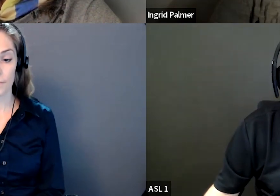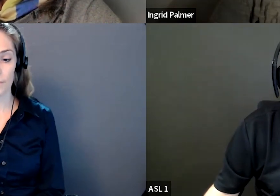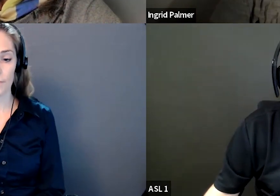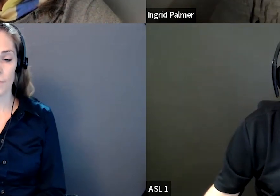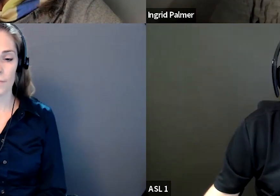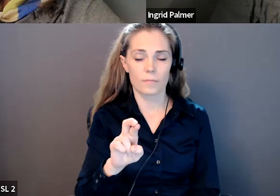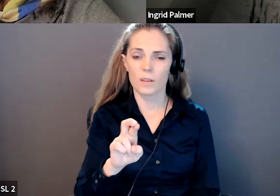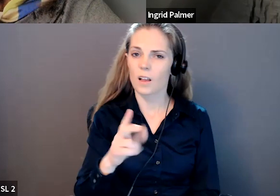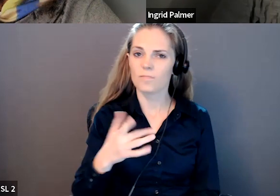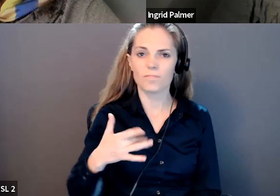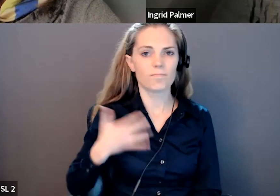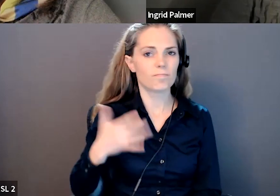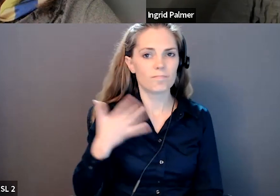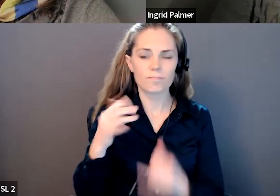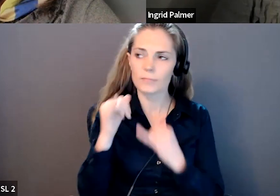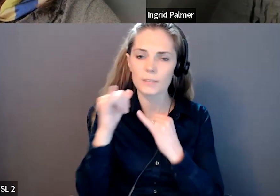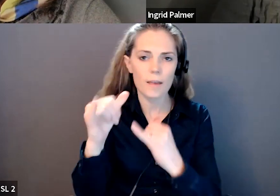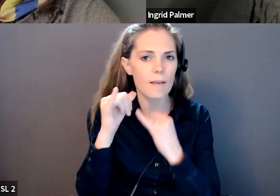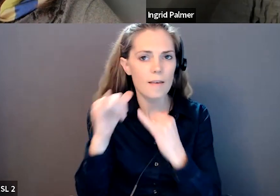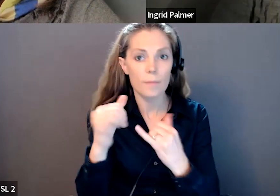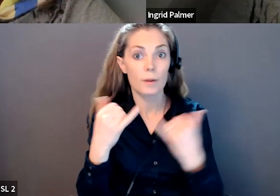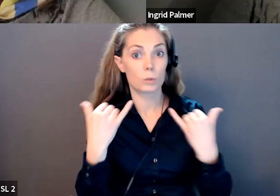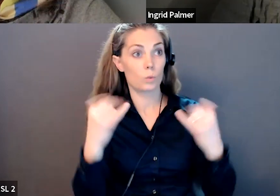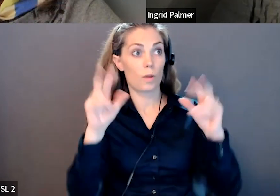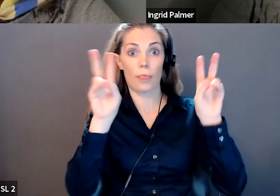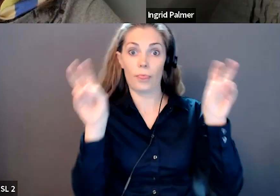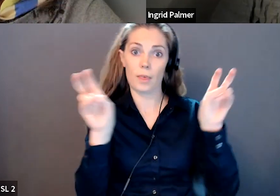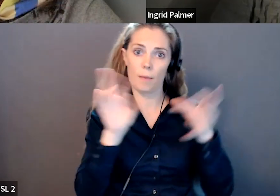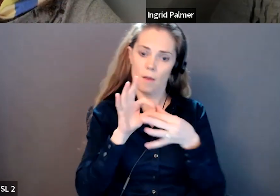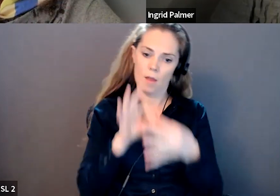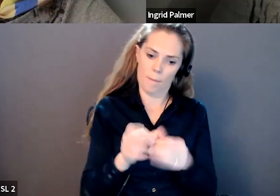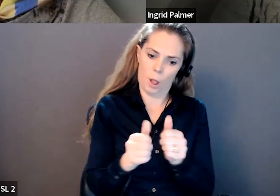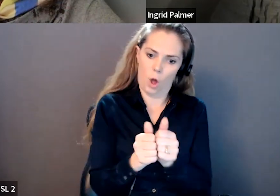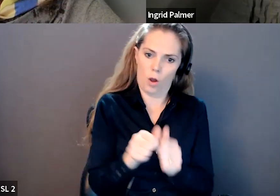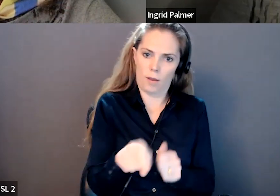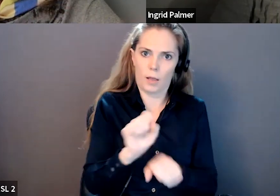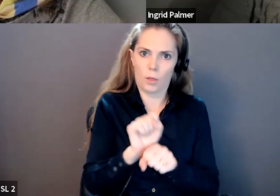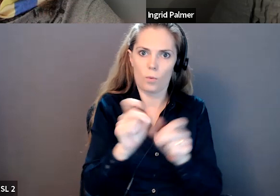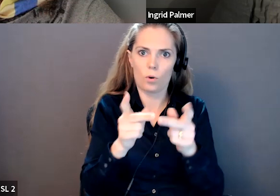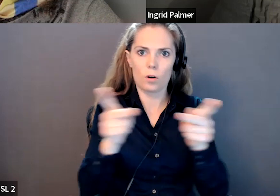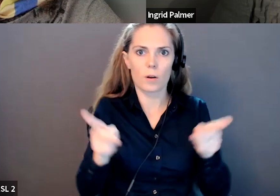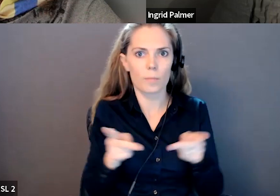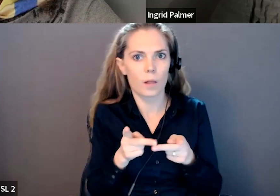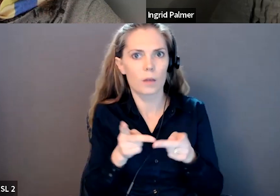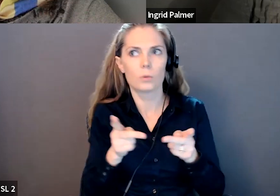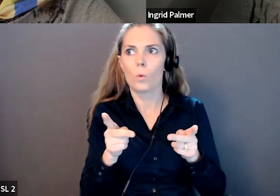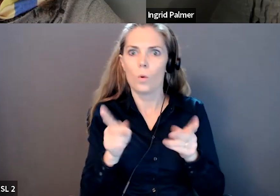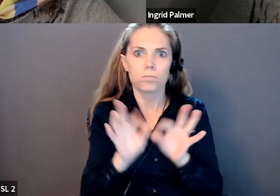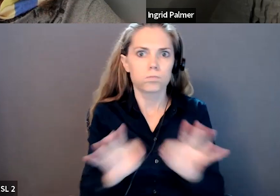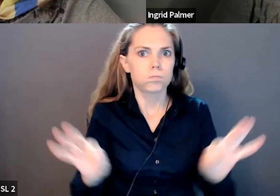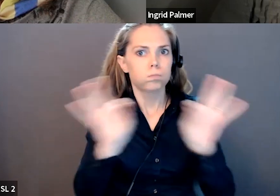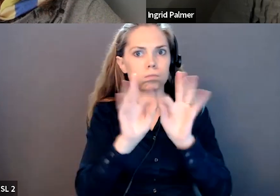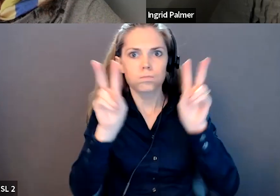so powerful for me and the work that's going to happen today. We're engaging in the